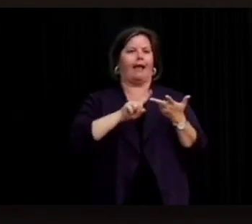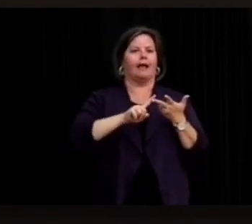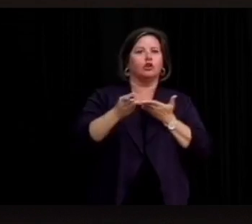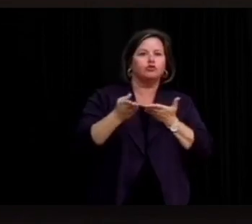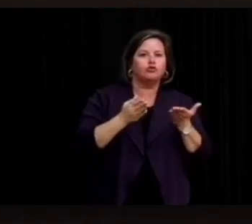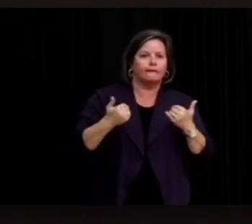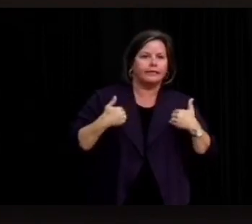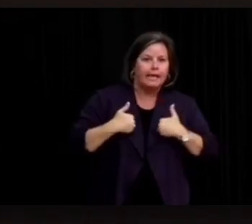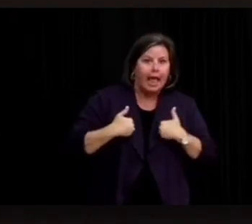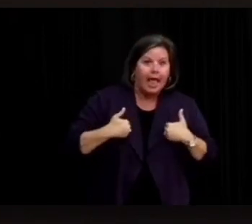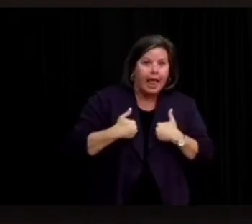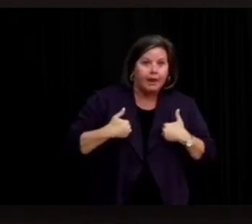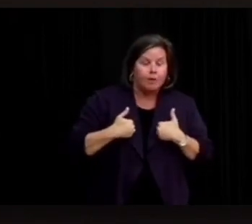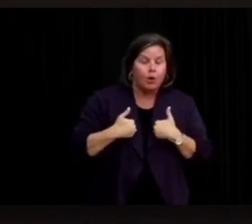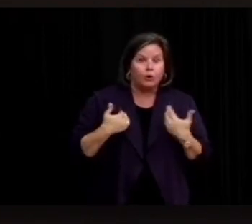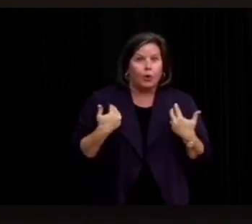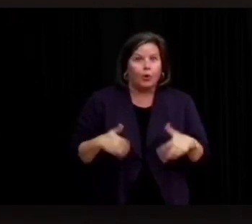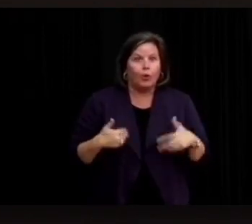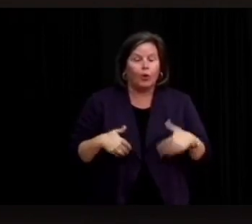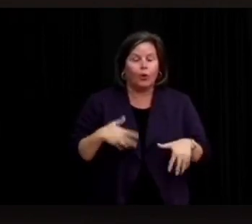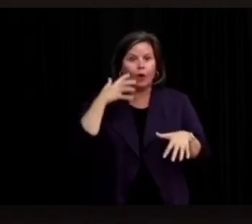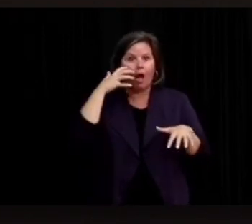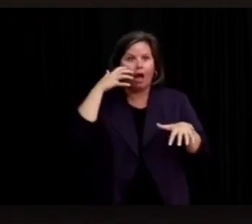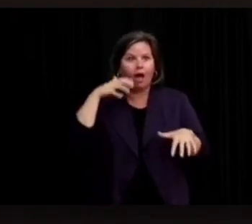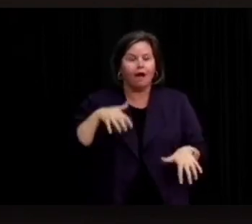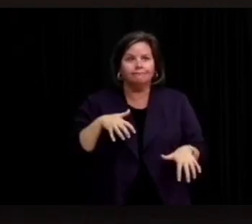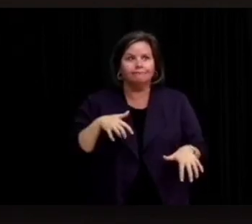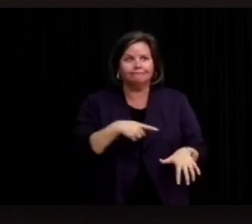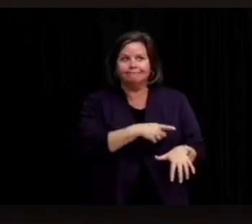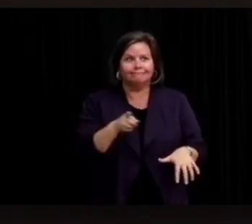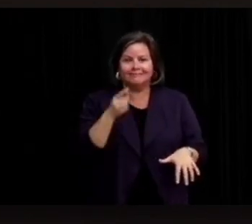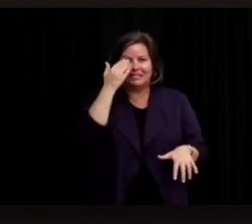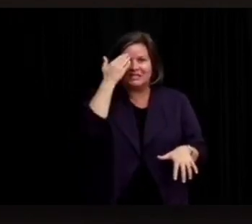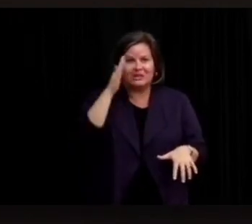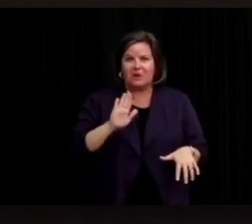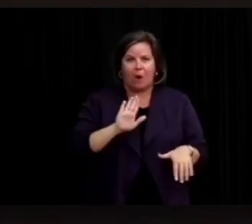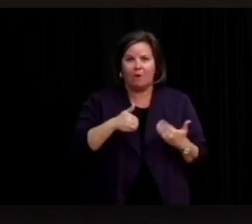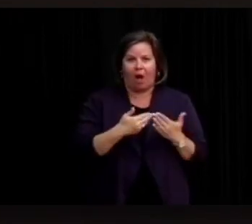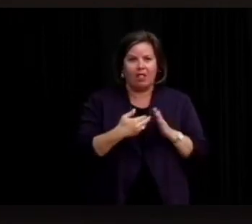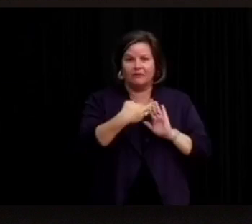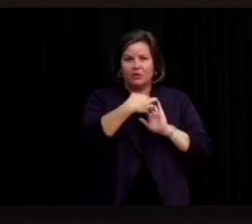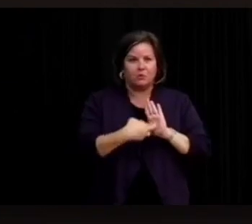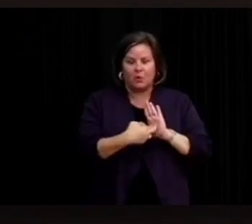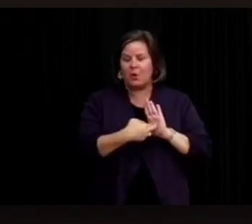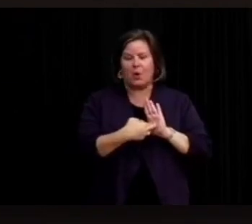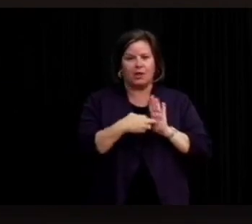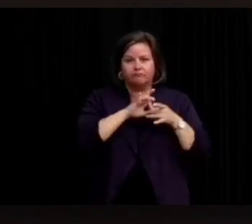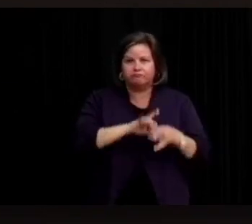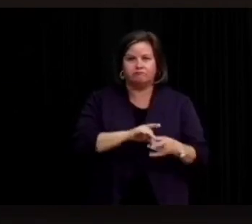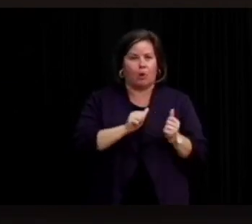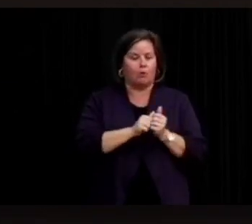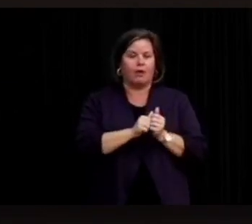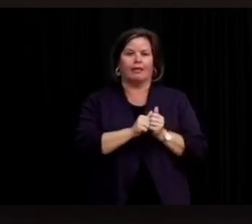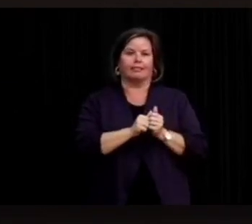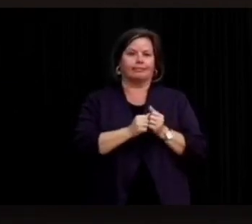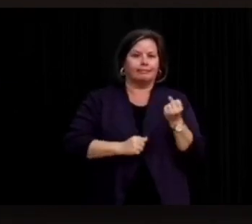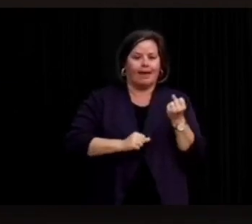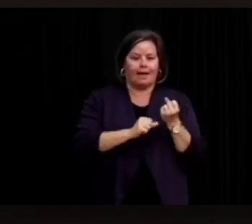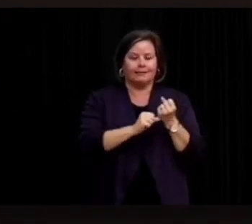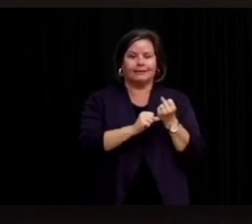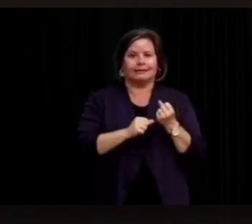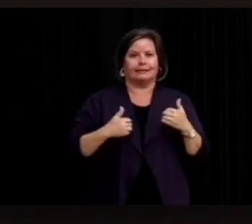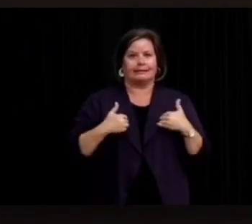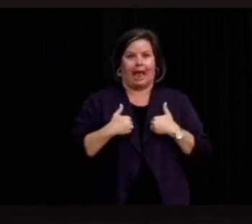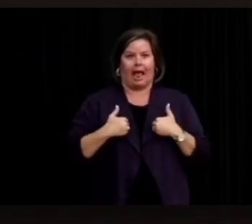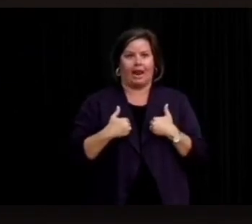was an eye-opener in terms of what we learned about that. I'm sure all of you did not know all those rules and regulations surrounding assistance animals. That was